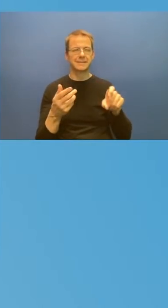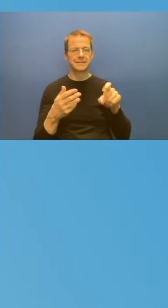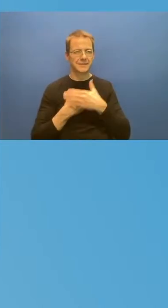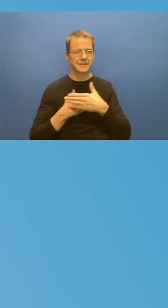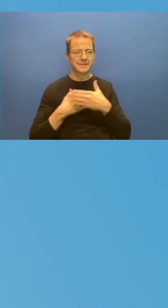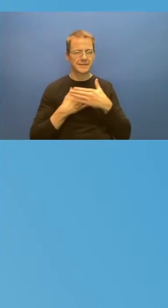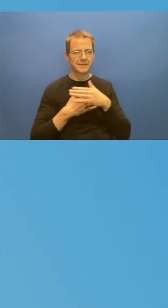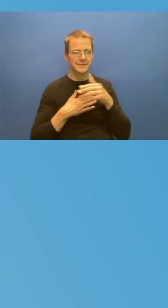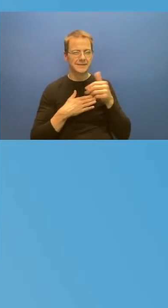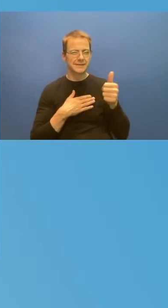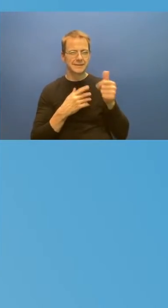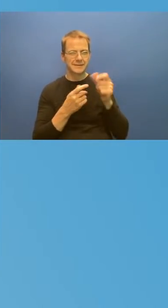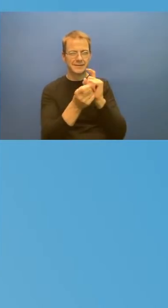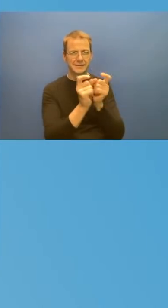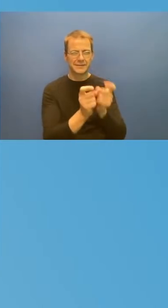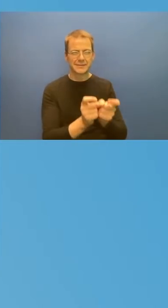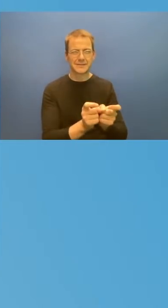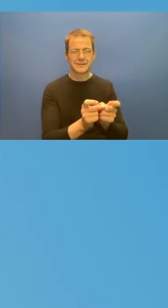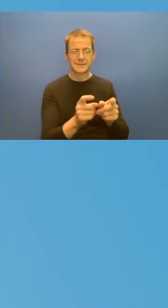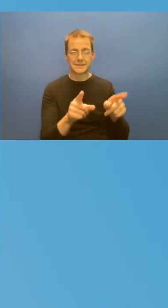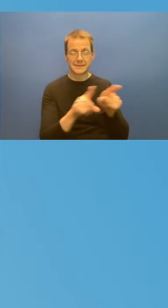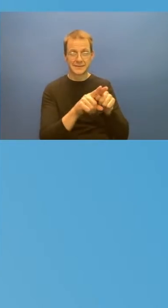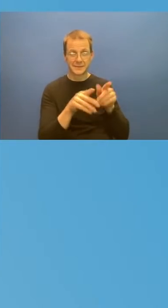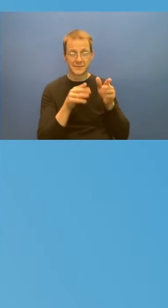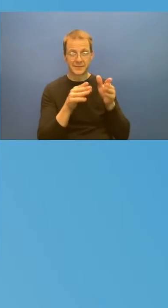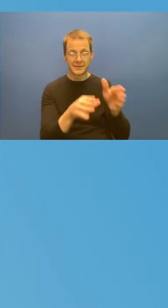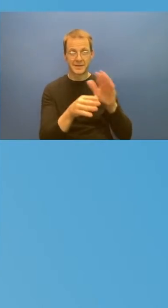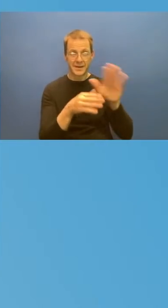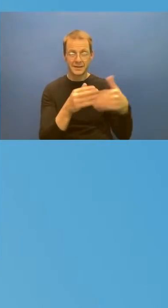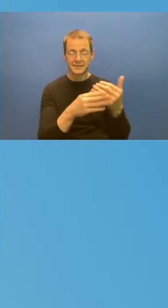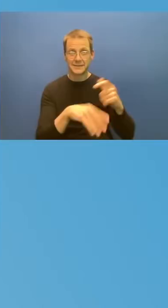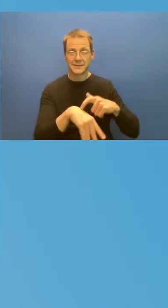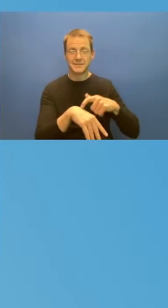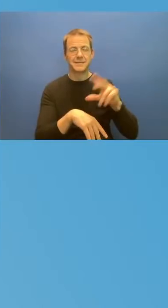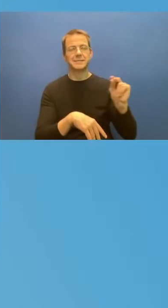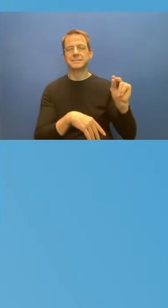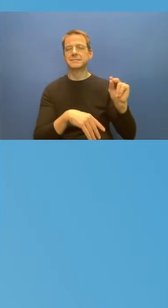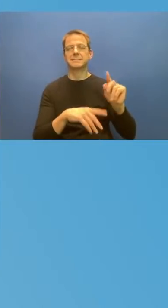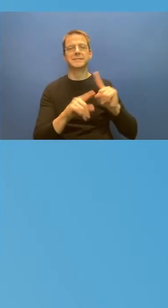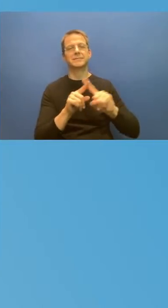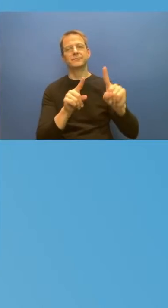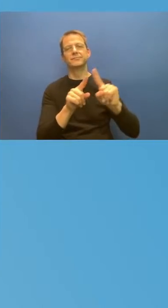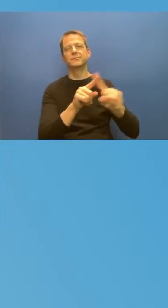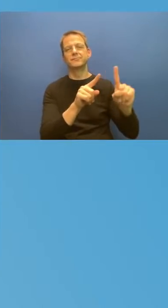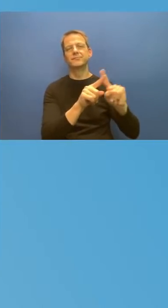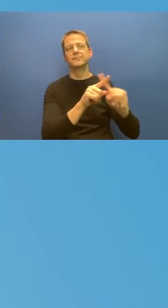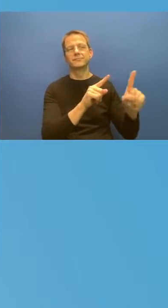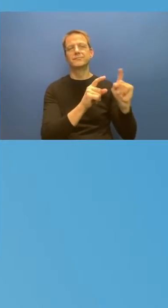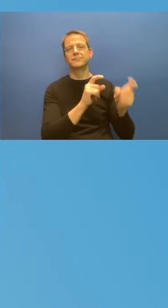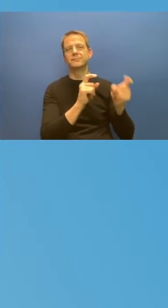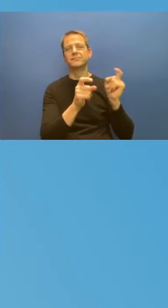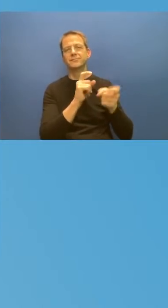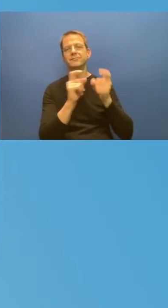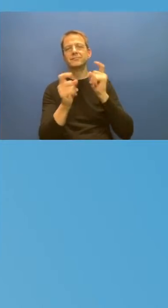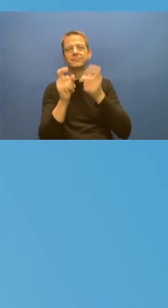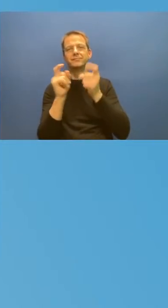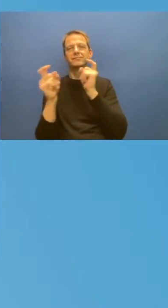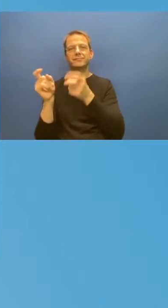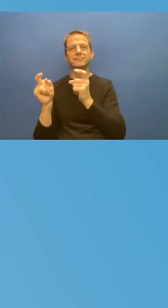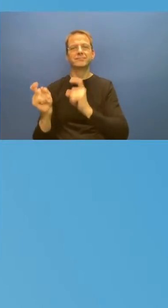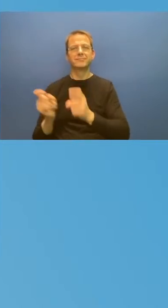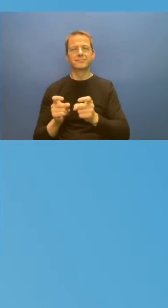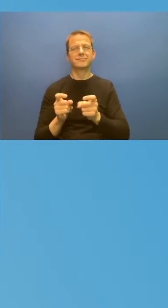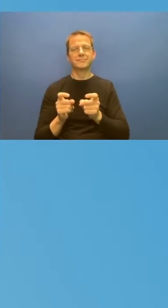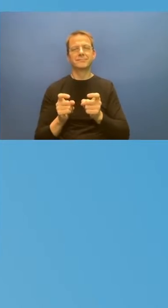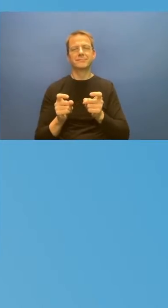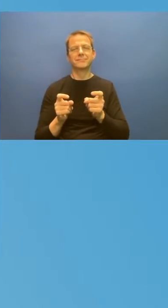costs that come with maybe over beneficial activities or function within particular mutations. And I think one of the things we are